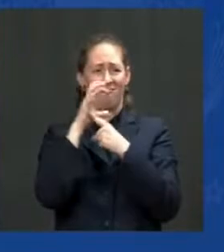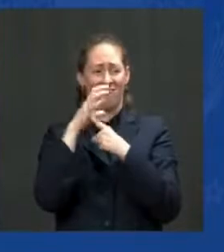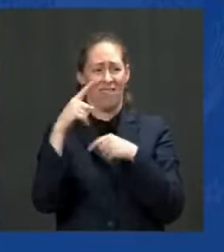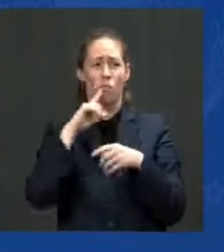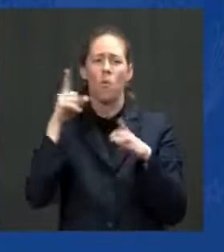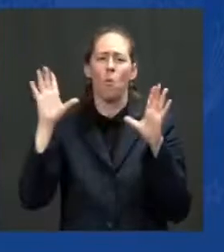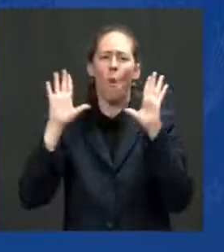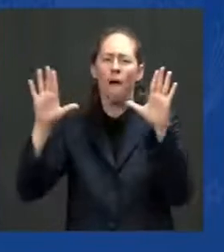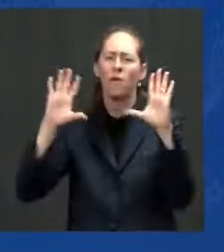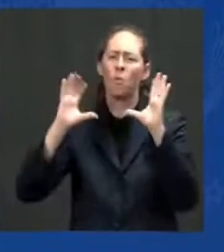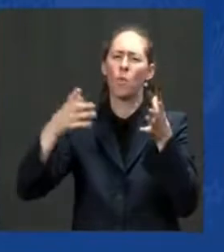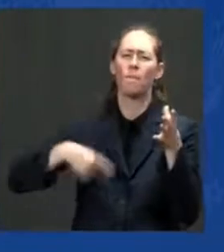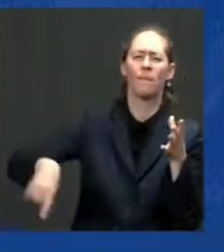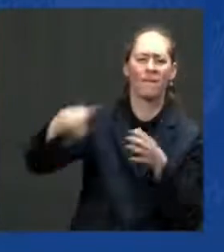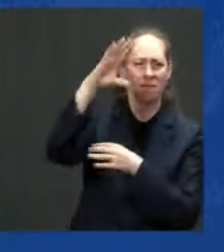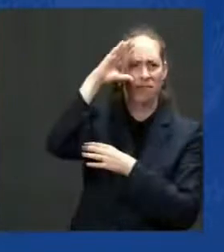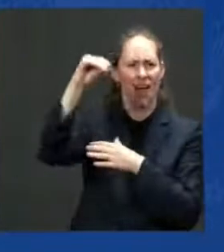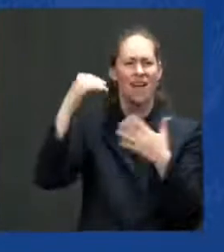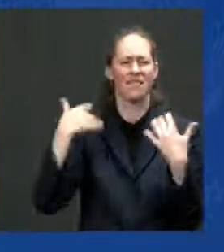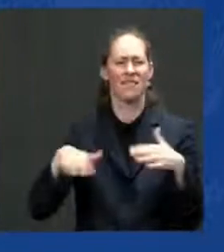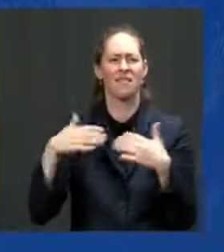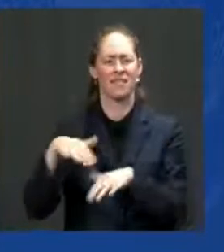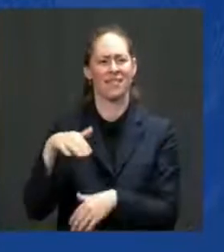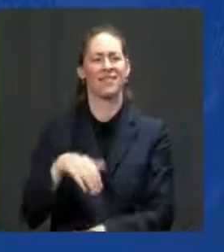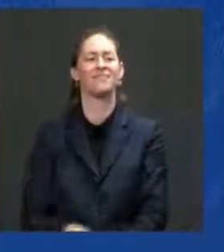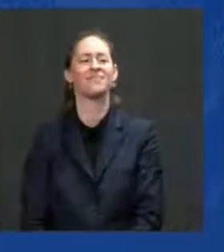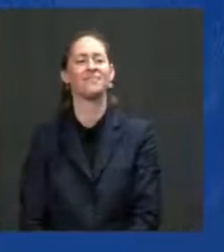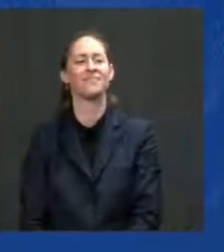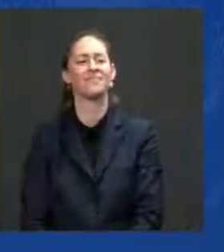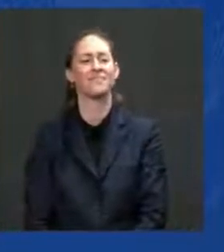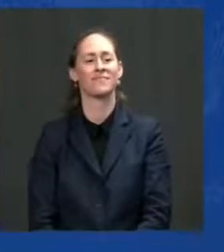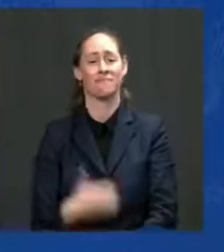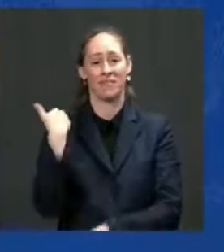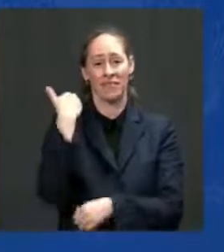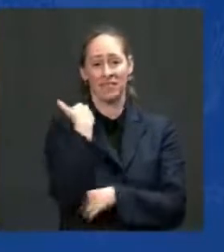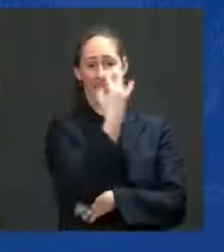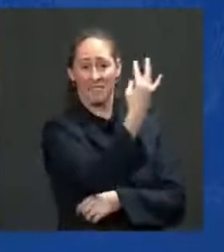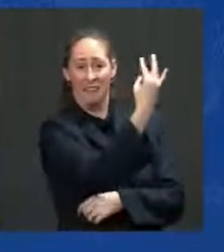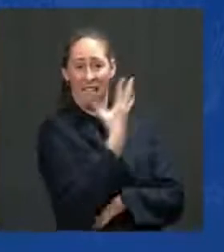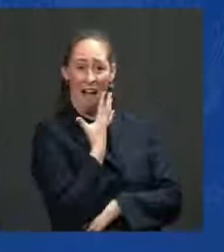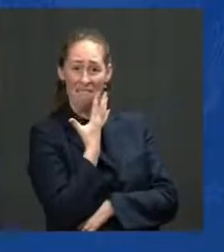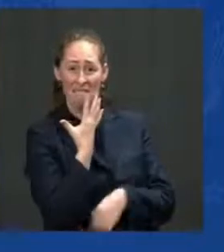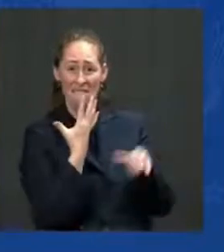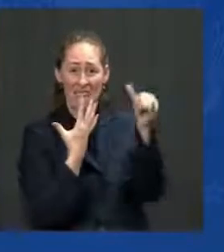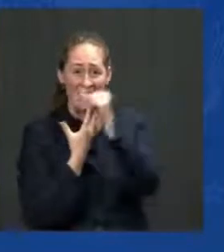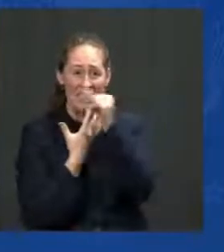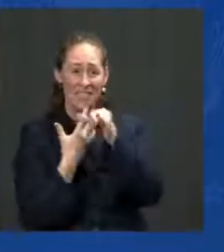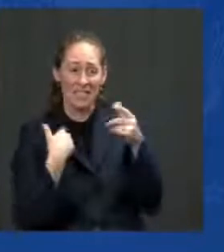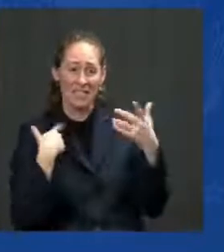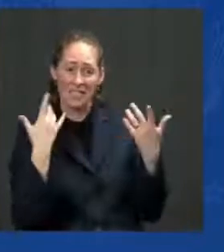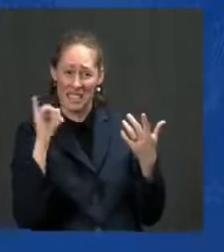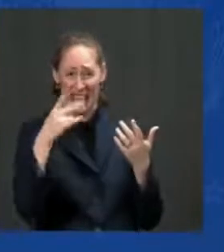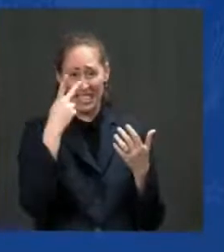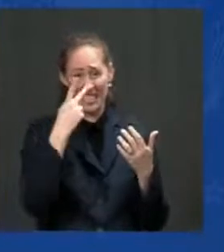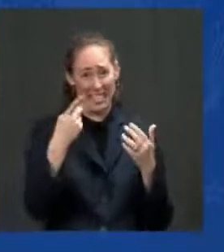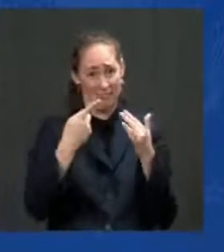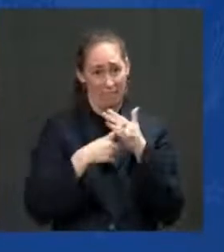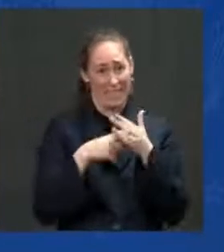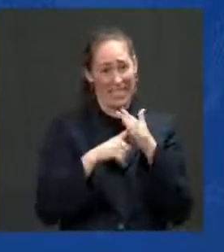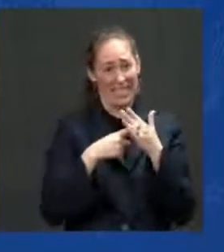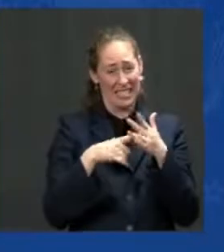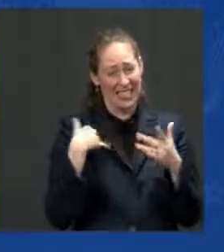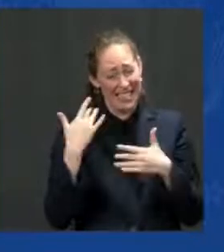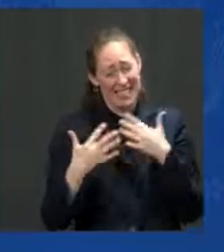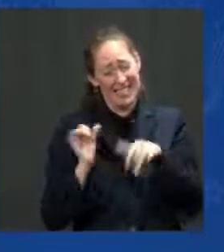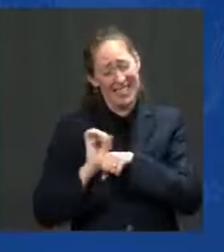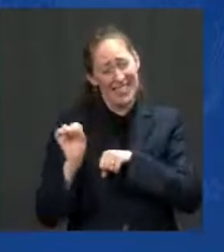didn't look great there. At one point, we were 7-5, struggling a little bit, as the president alluded to. But we found our rhythm. We got on